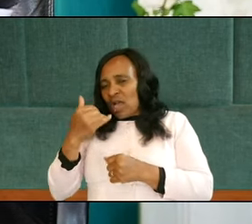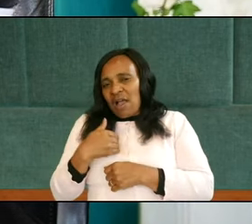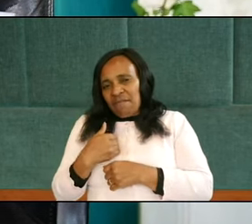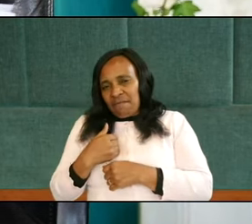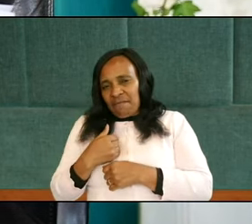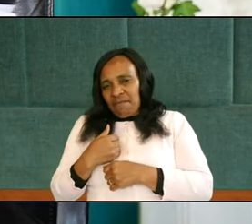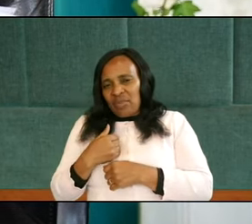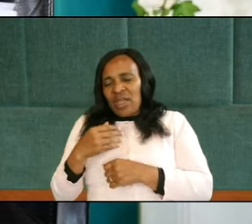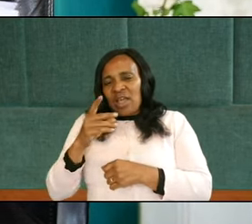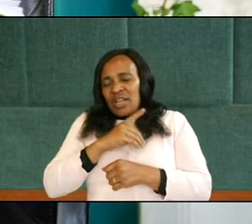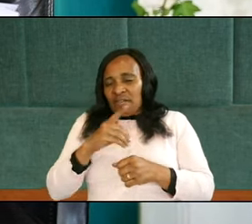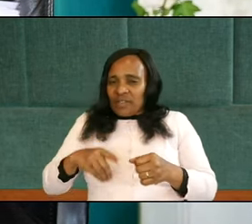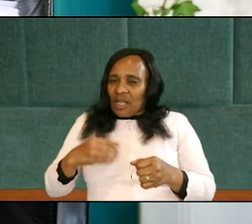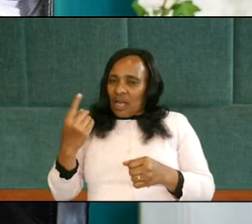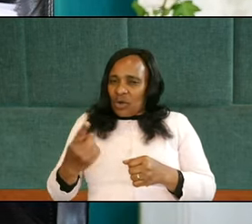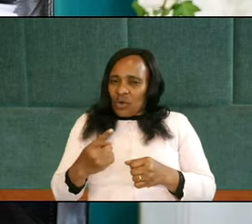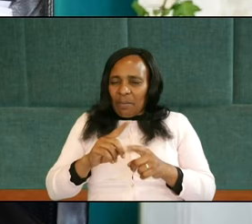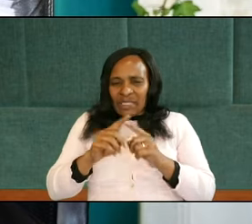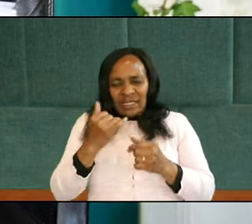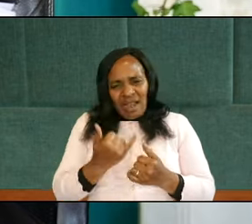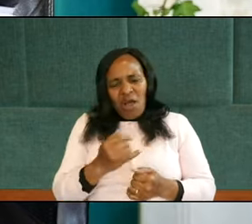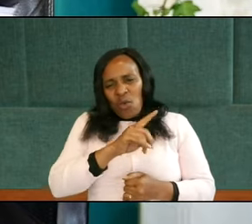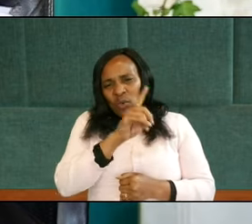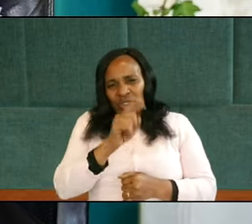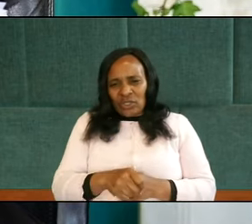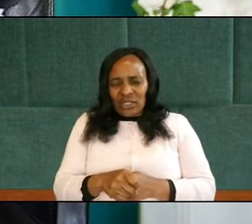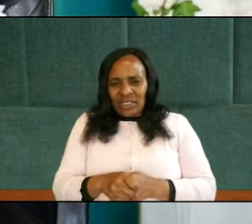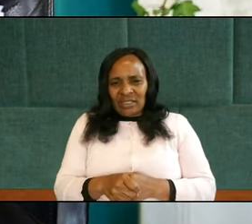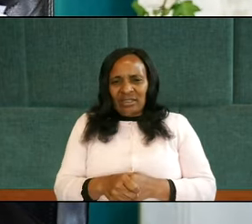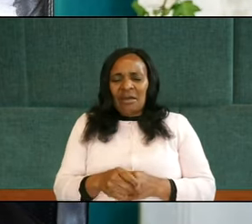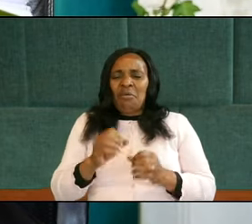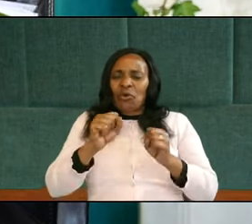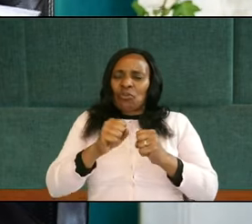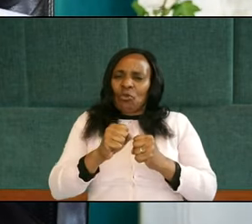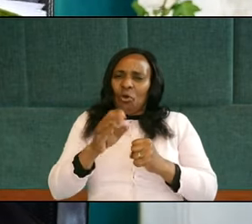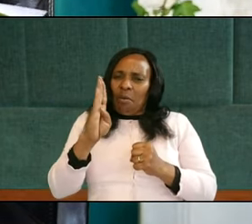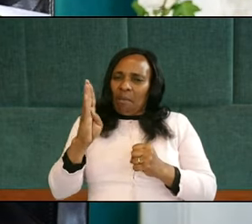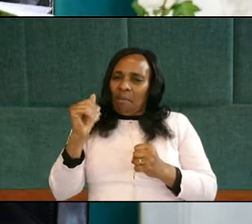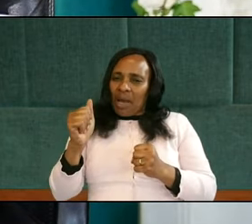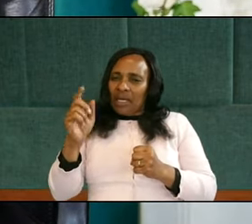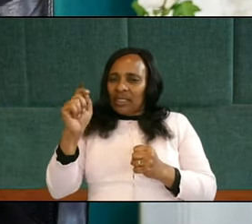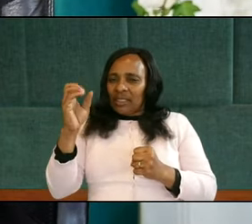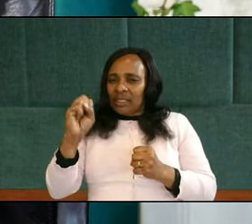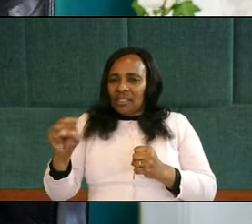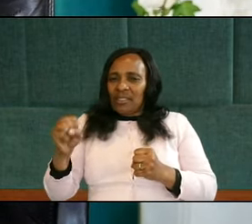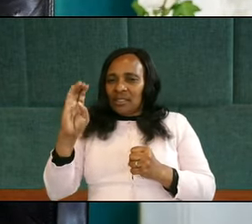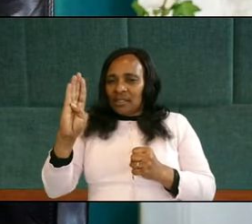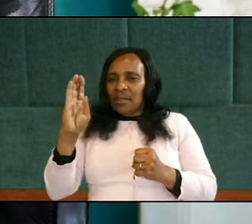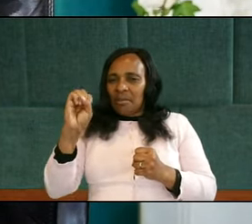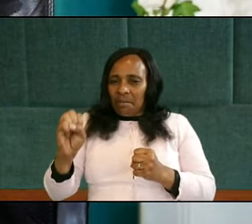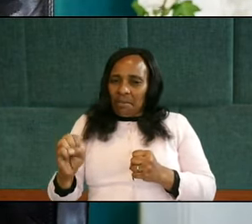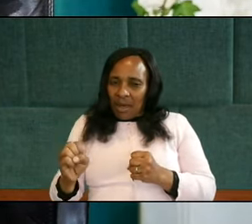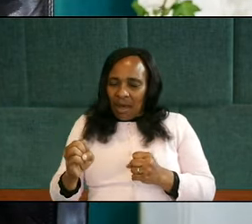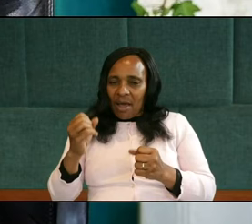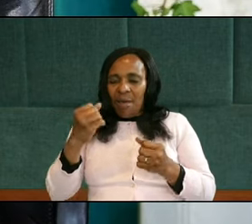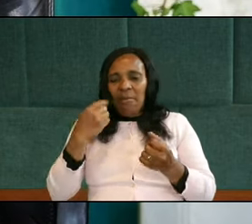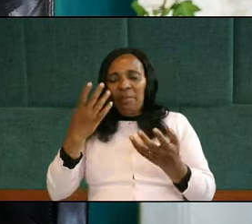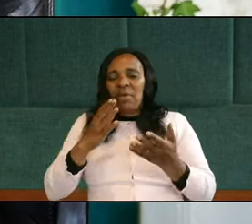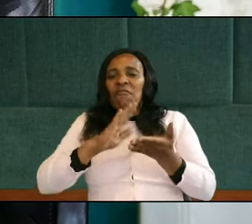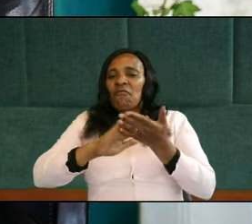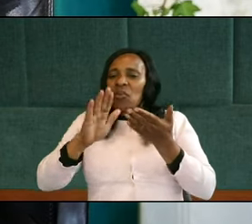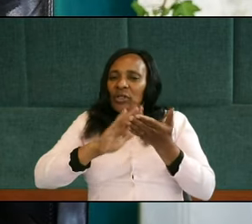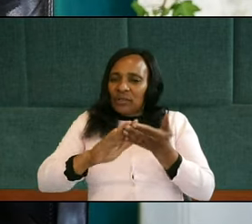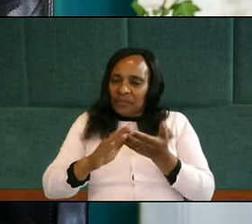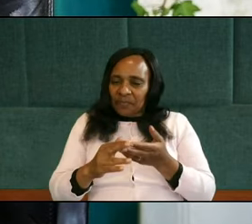only David alone. So my question is, did Bathsheba also repent? That's food for thought. Anyway, so my